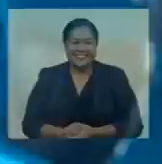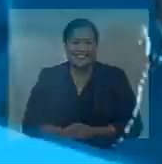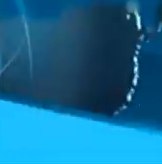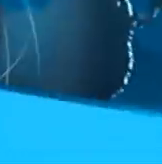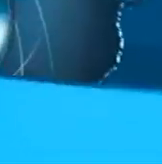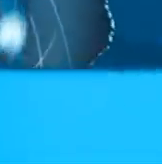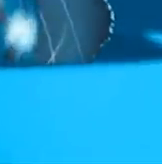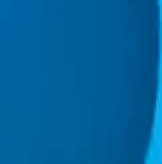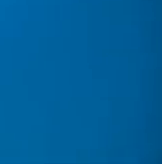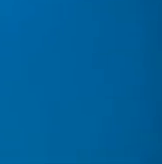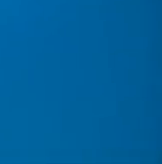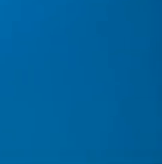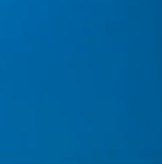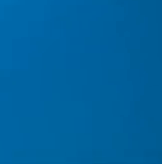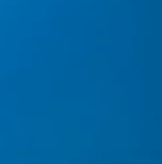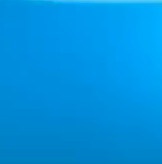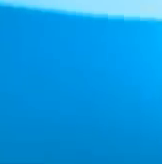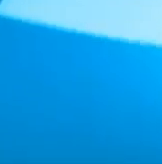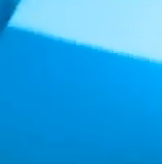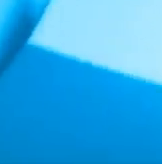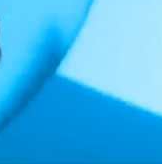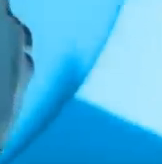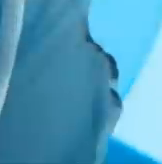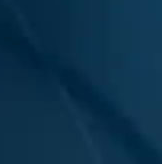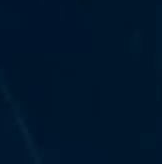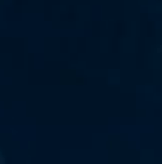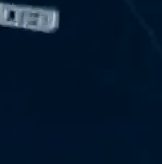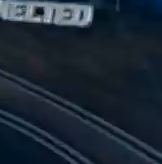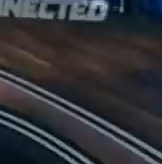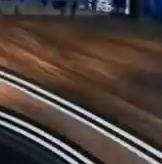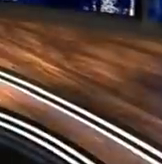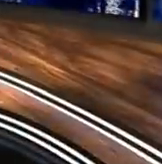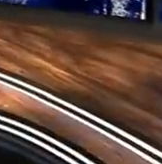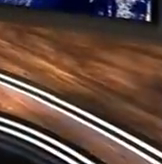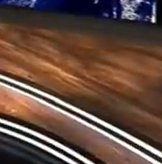From the studios of FBC Suva, Edwin Nunn.